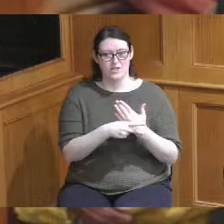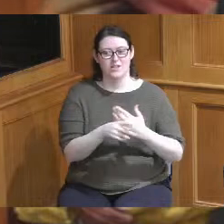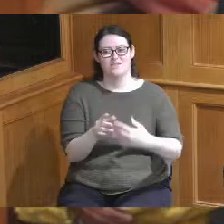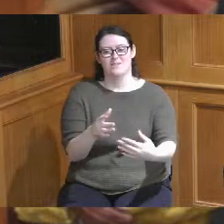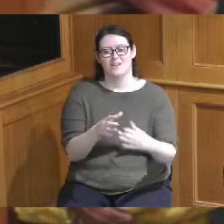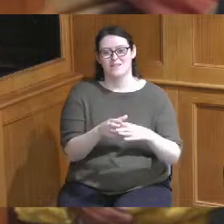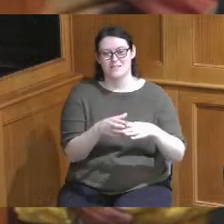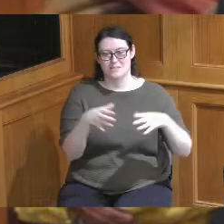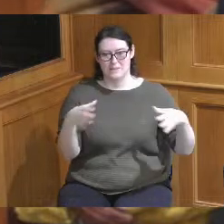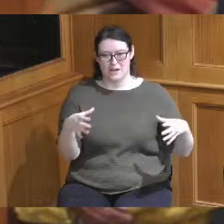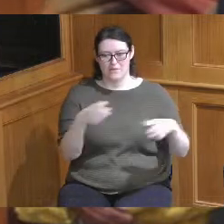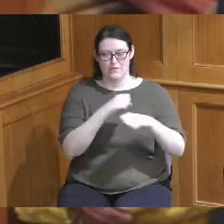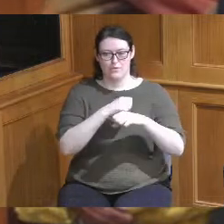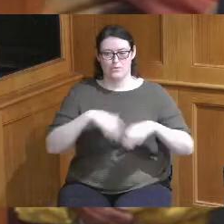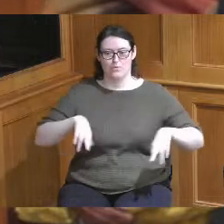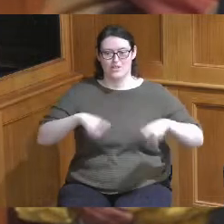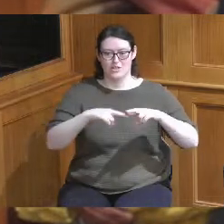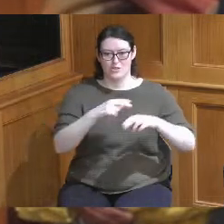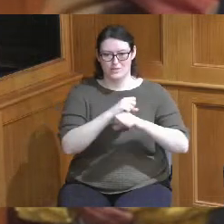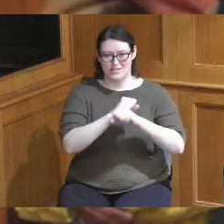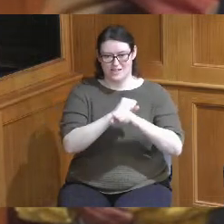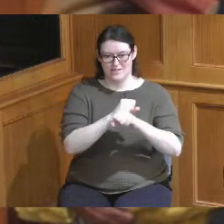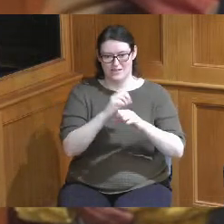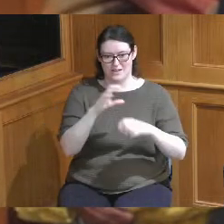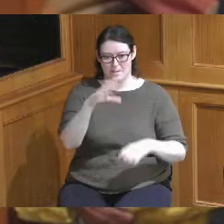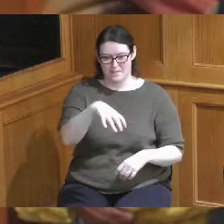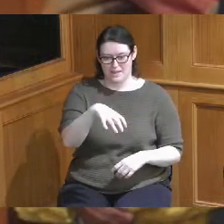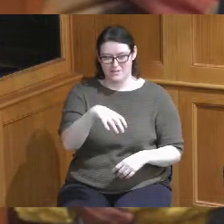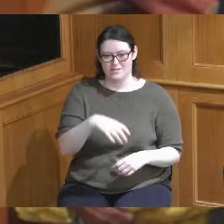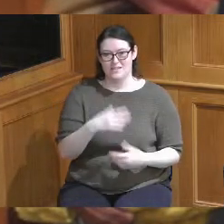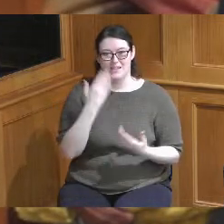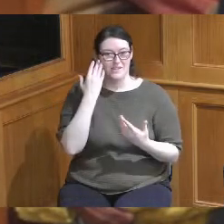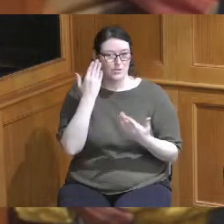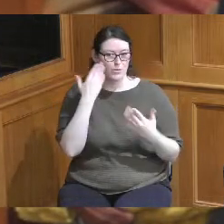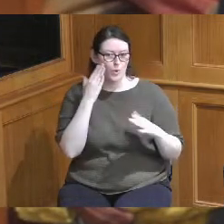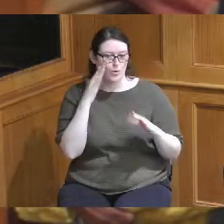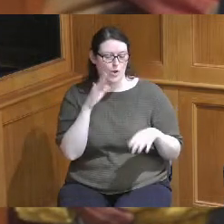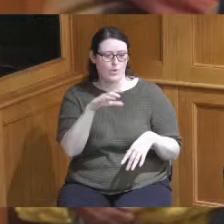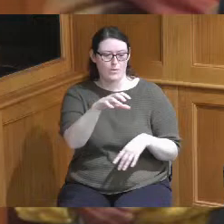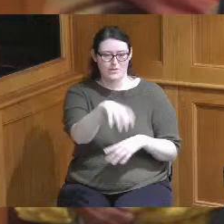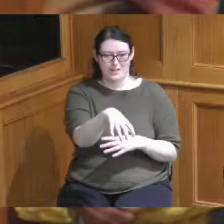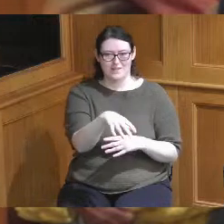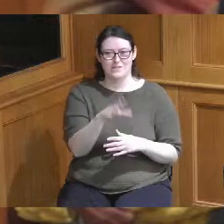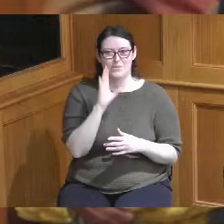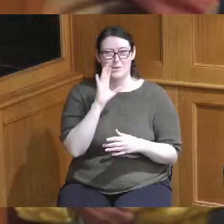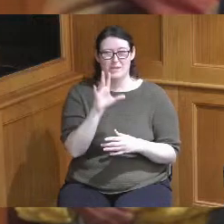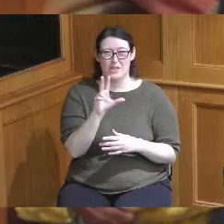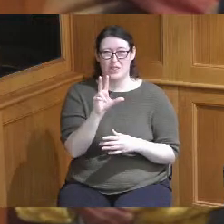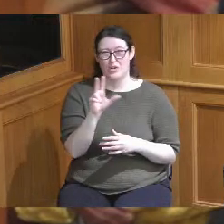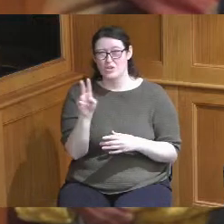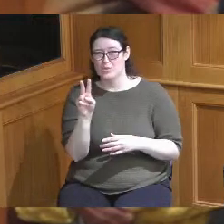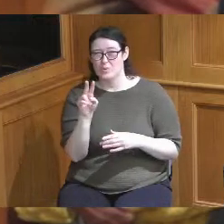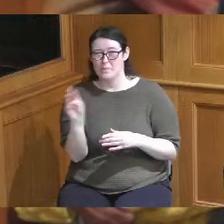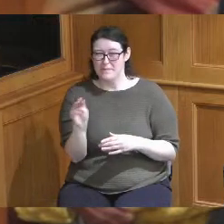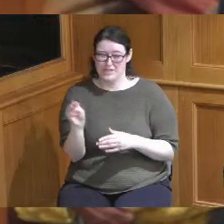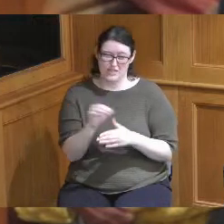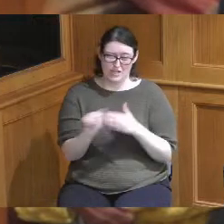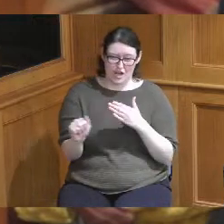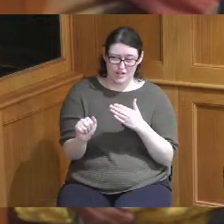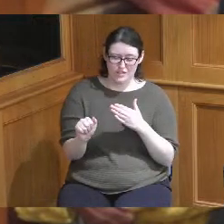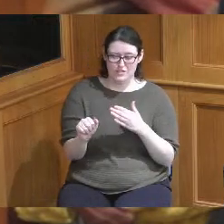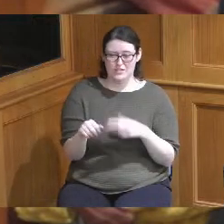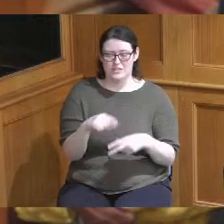regional safety complex. For those that don't know, the complex is intended to or expected to cost $32 million. It